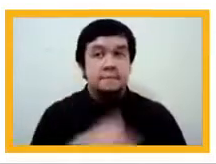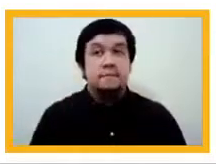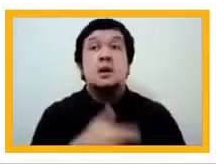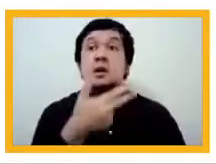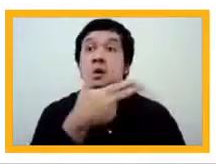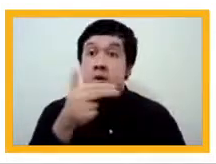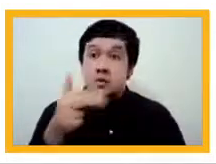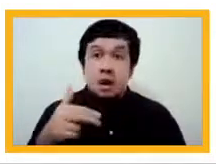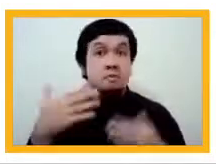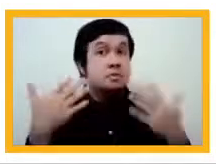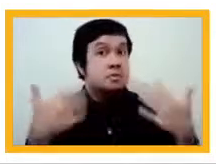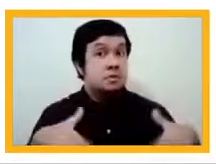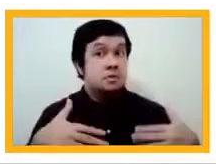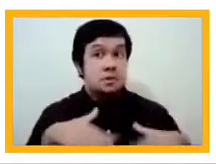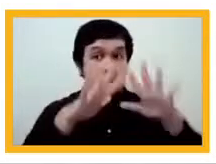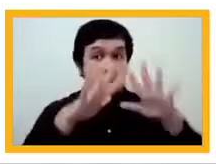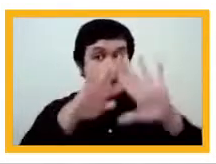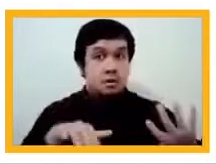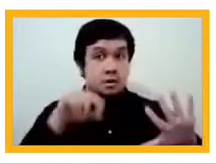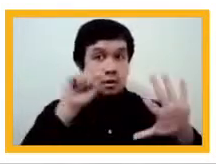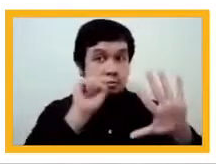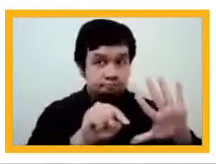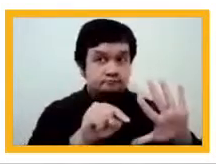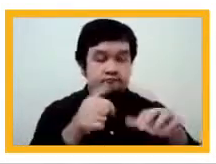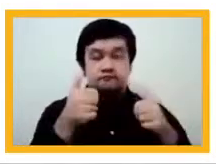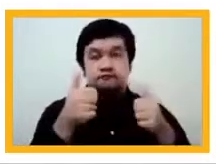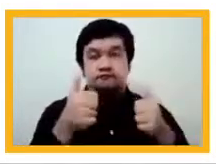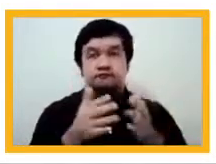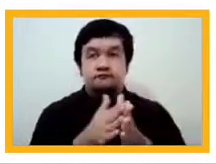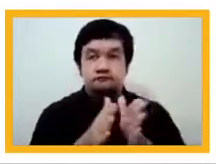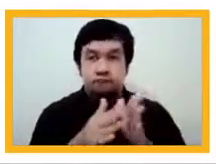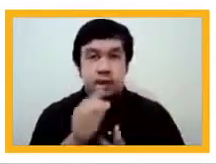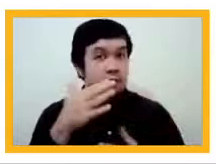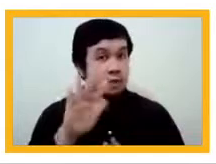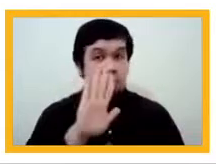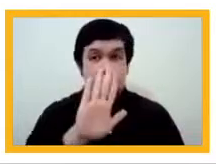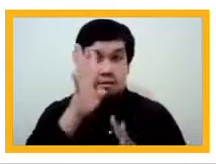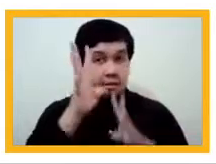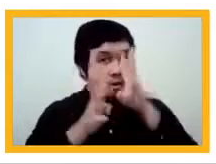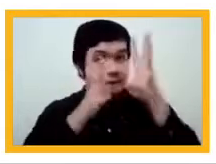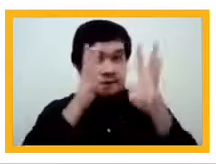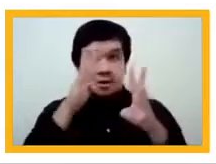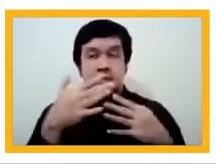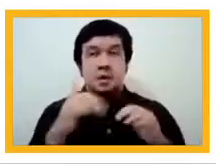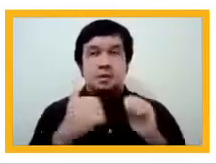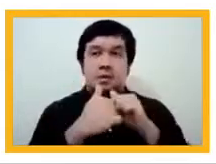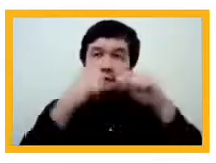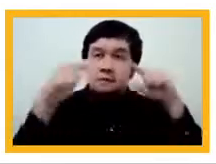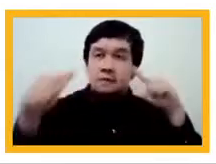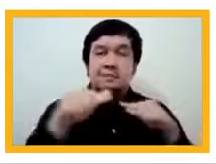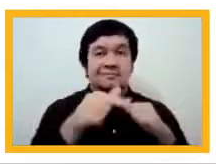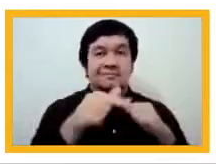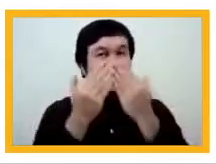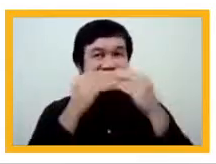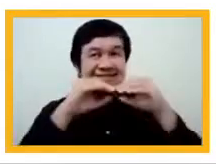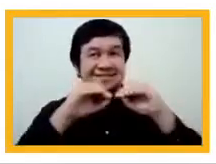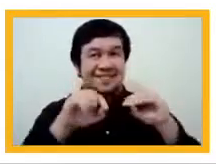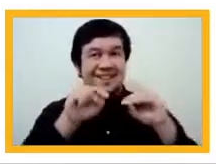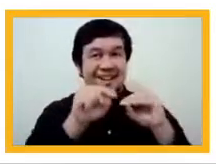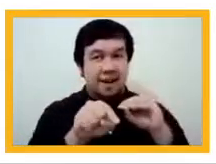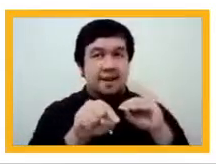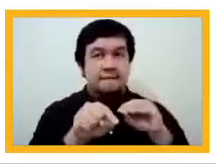and ICU is a very really innovative attempt, especially the blockchain technology. I